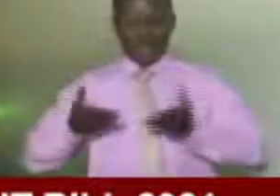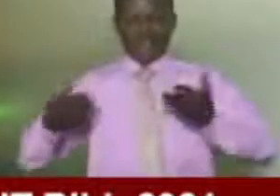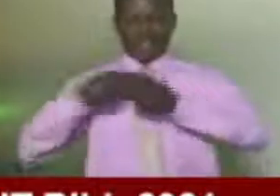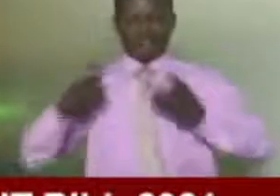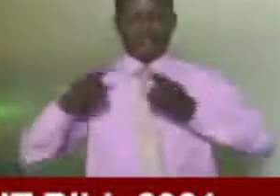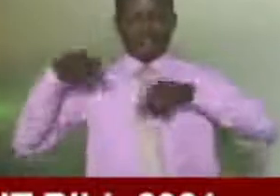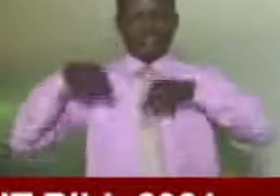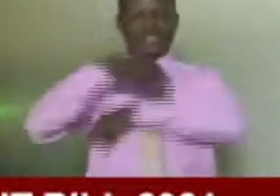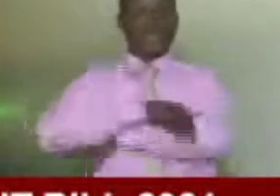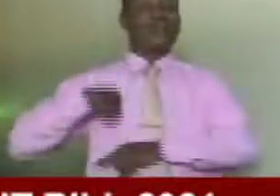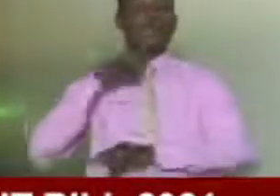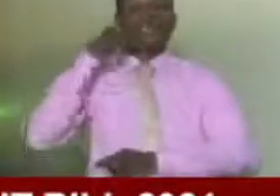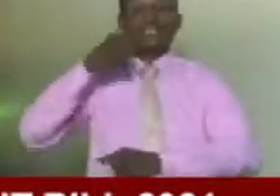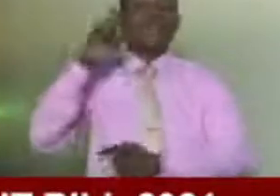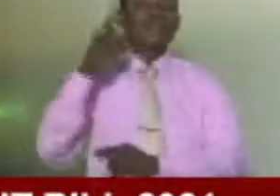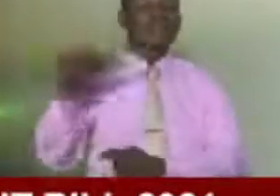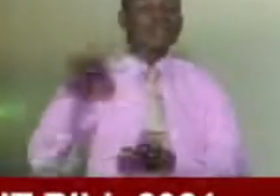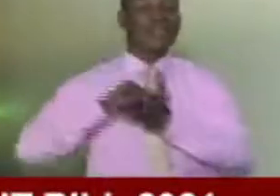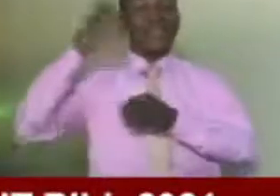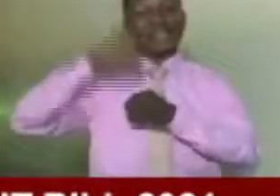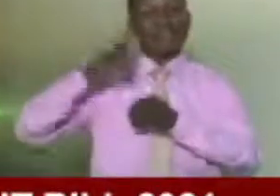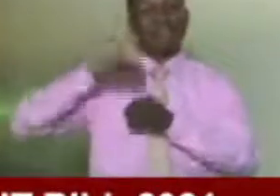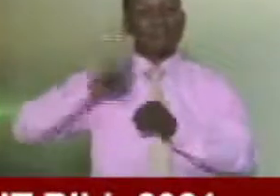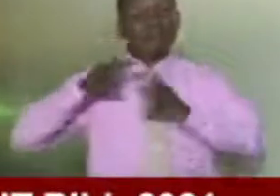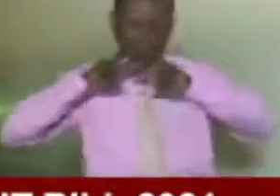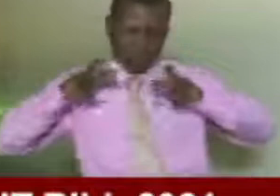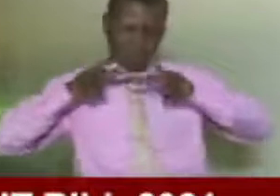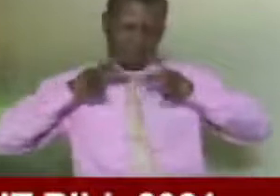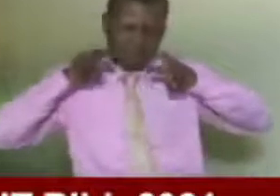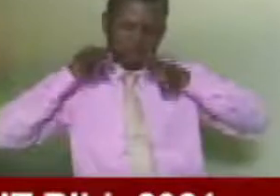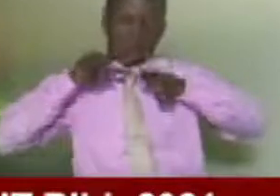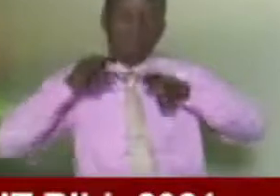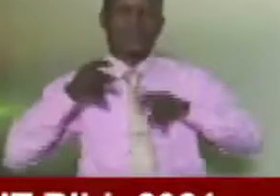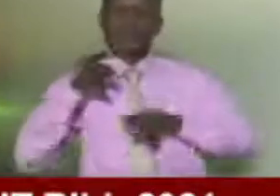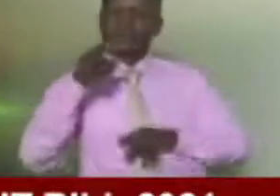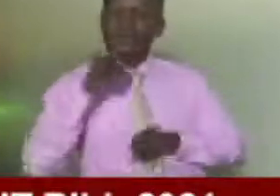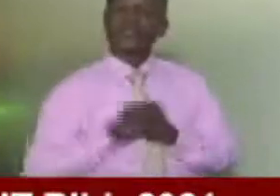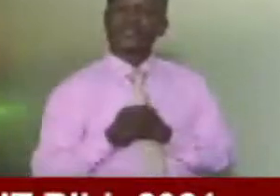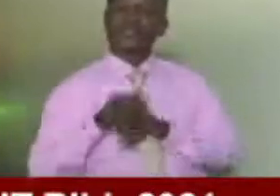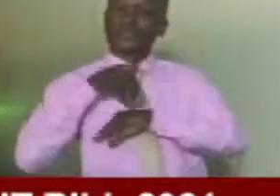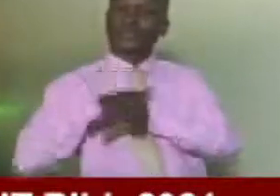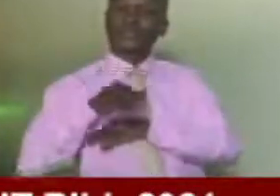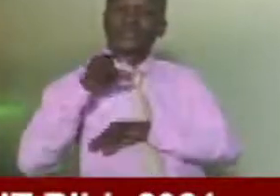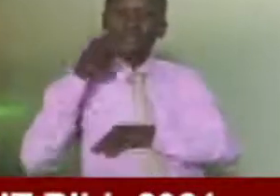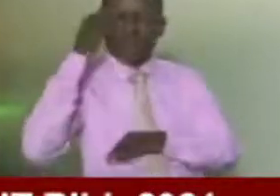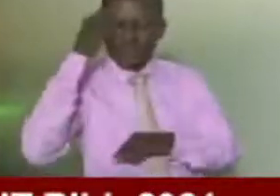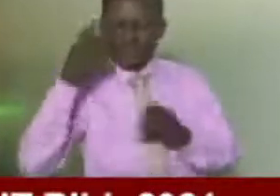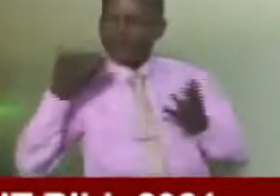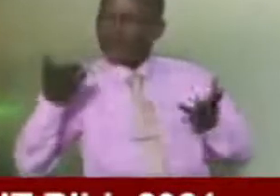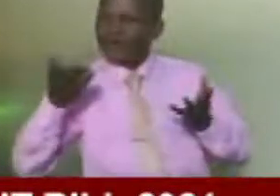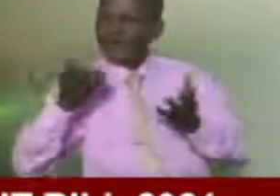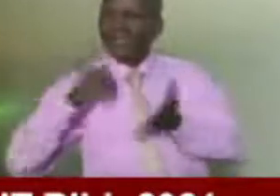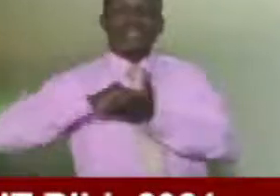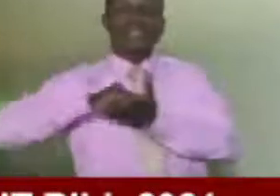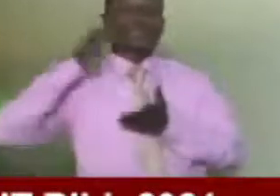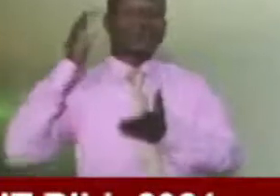saying one thing, that the electoral bill needs to be looked into. For you tonight, what is critical? What do you think should